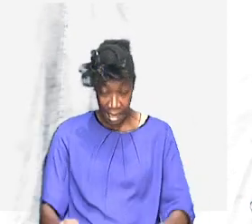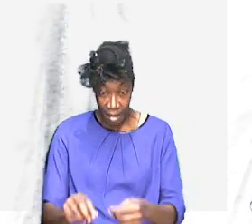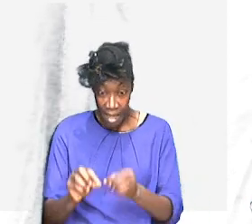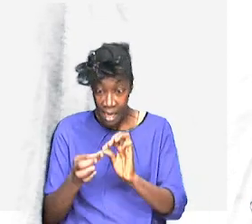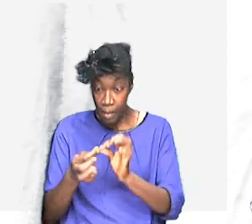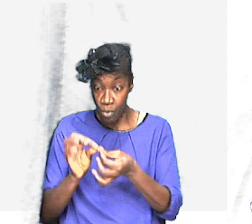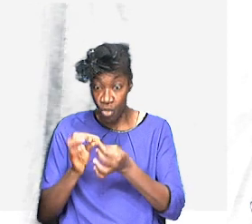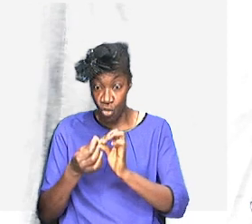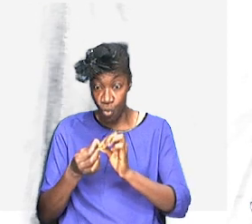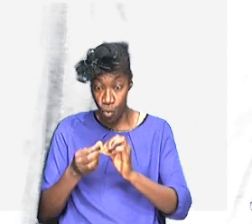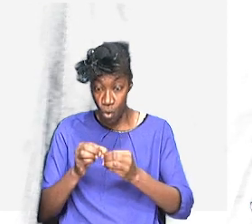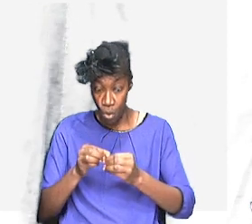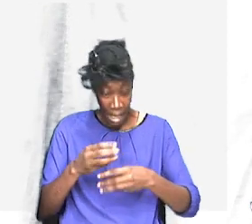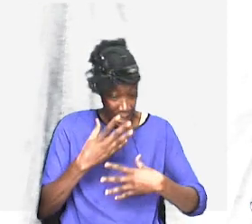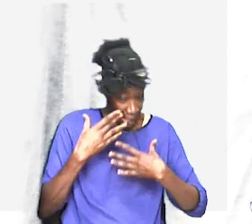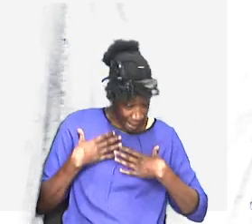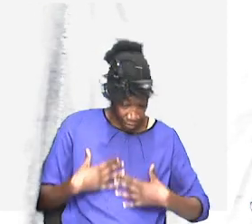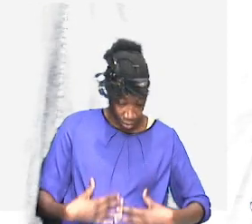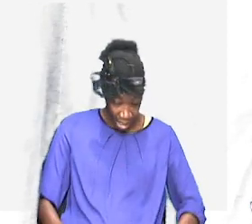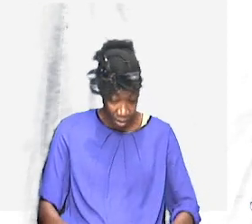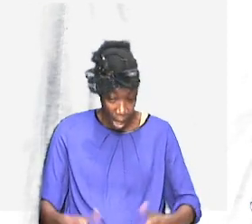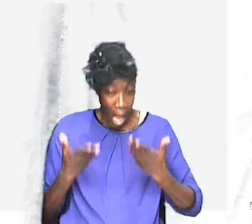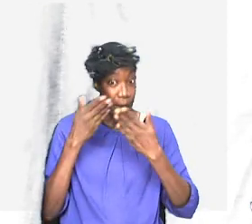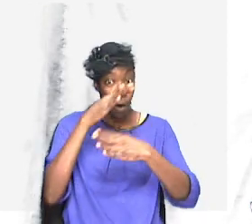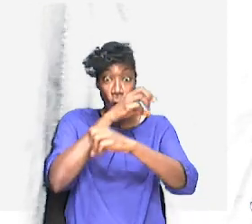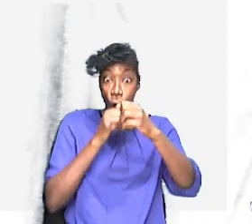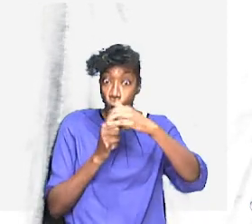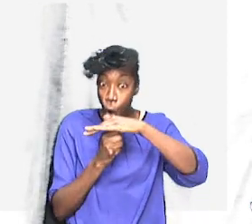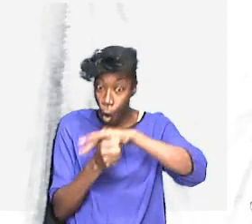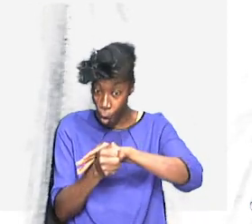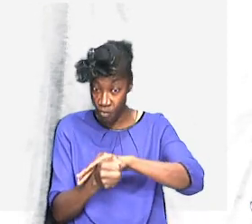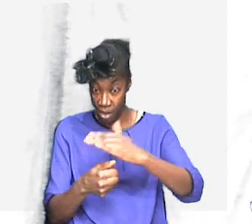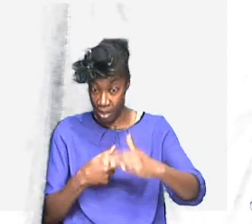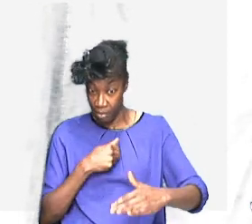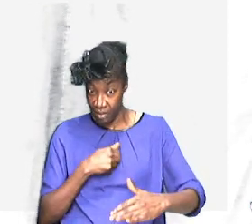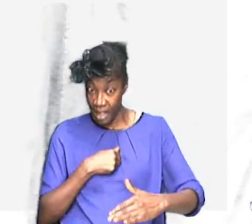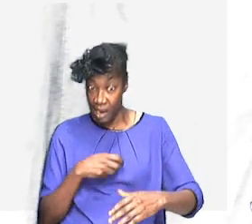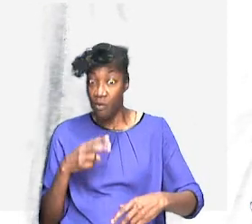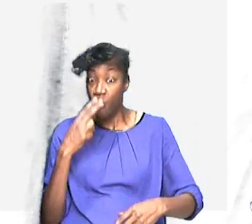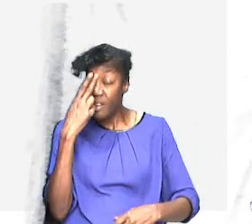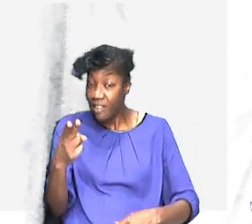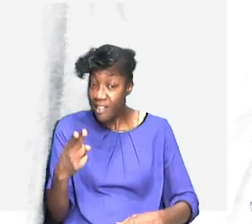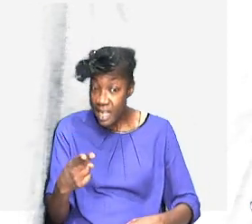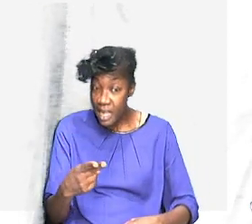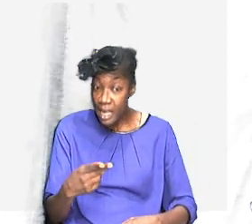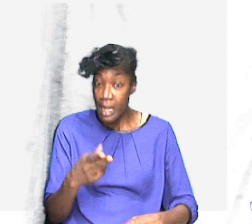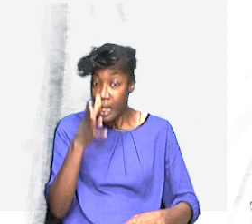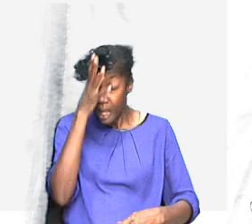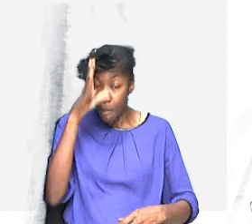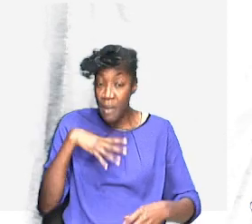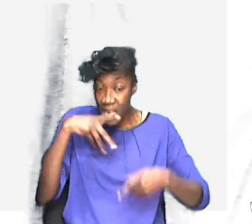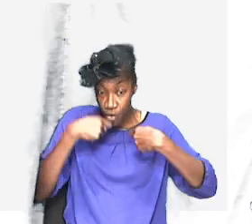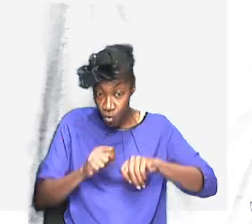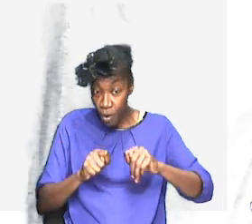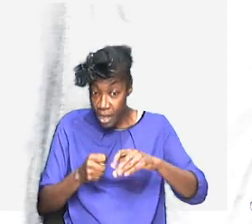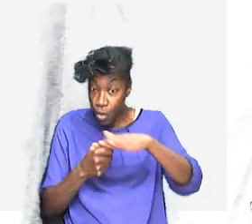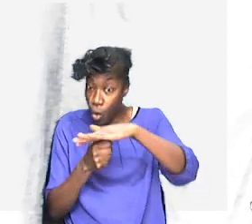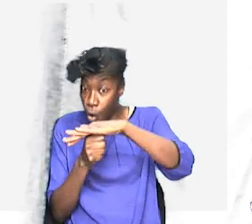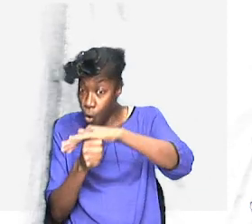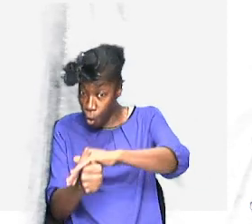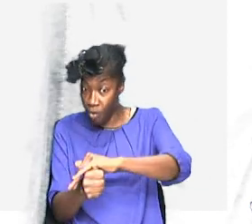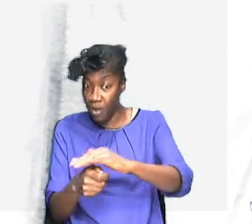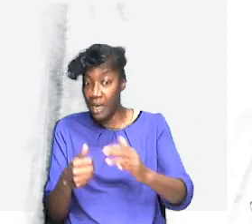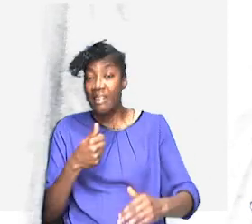leaves together and made themselves covering." So we see the effort of men trying to cover themselves,